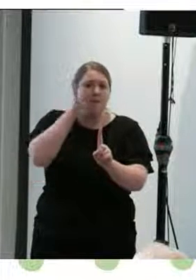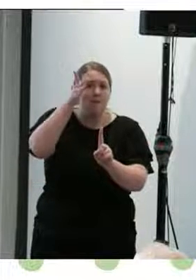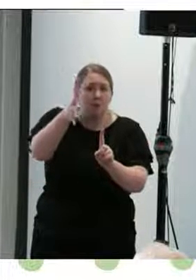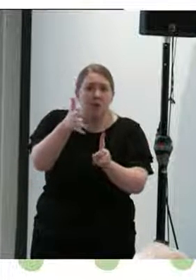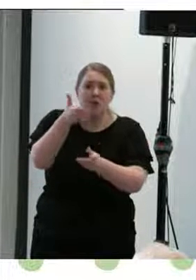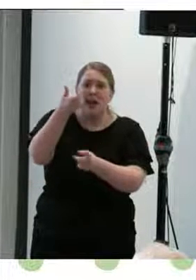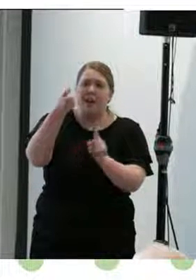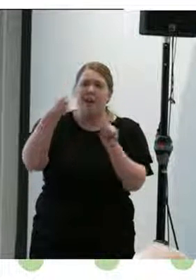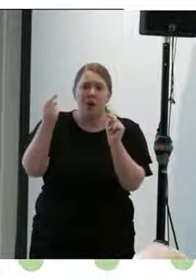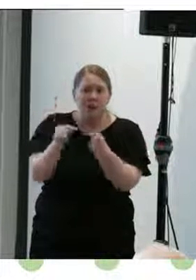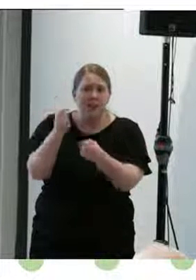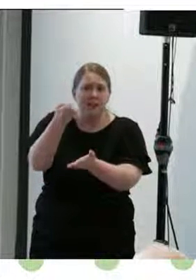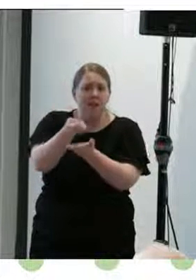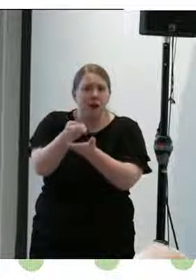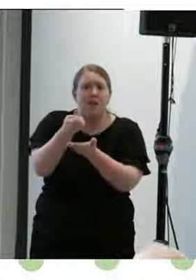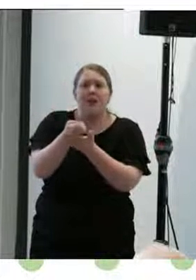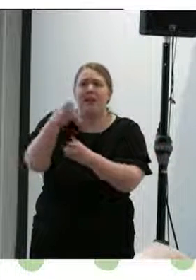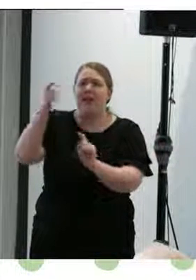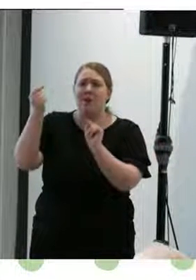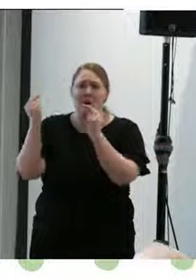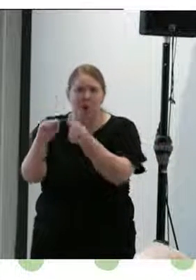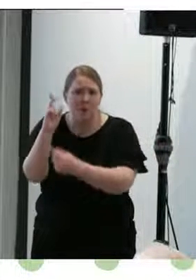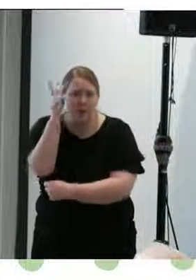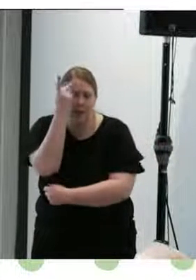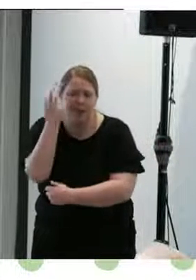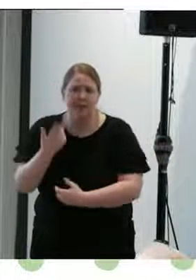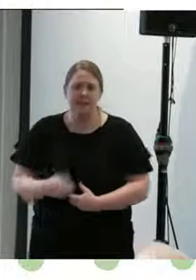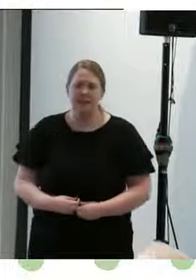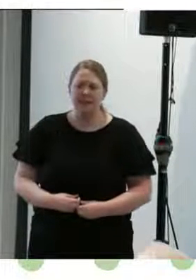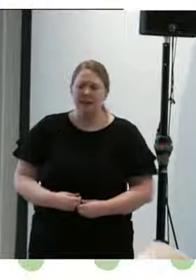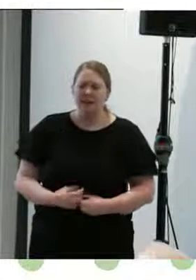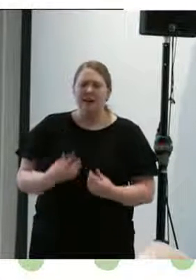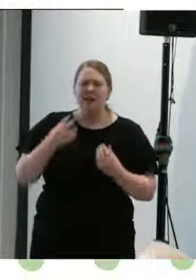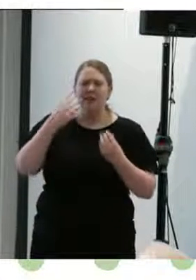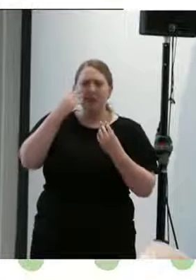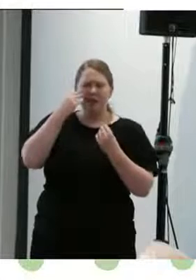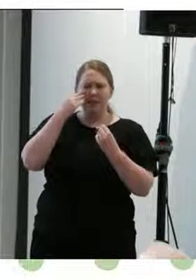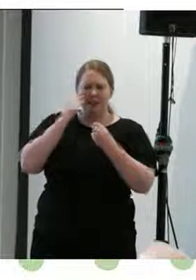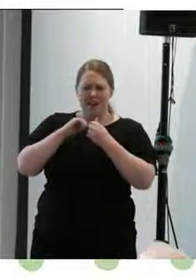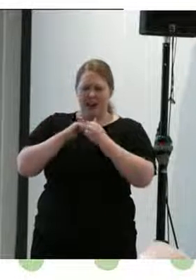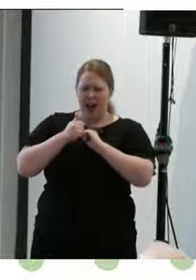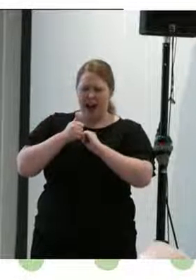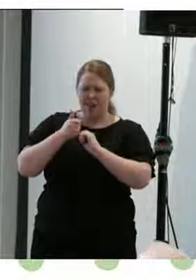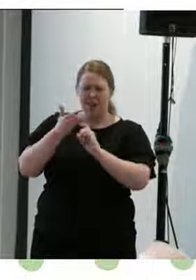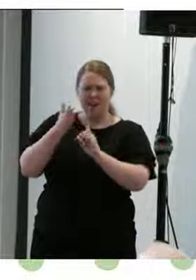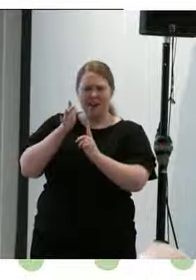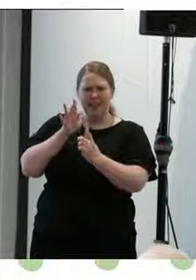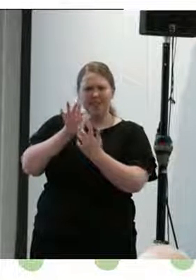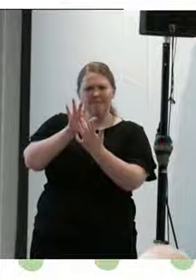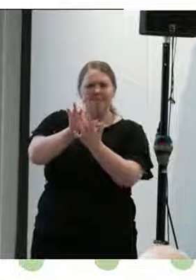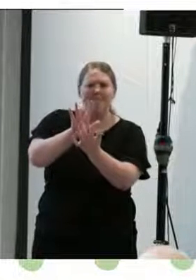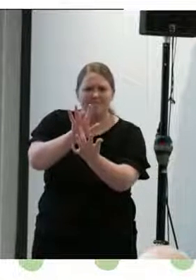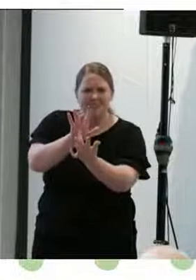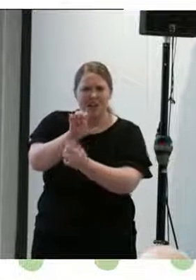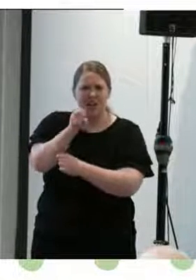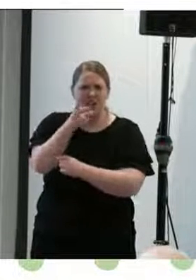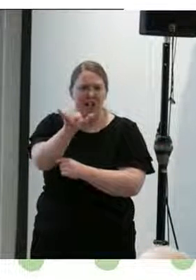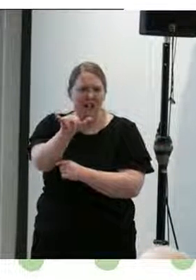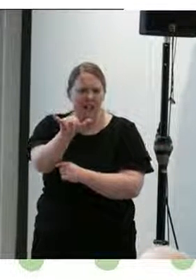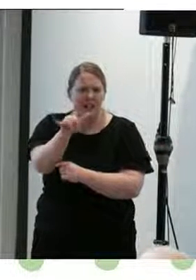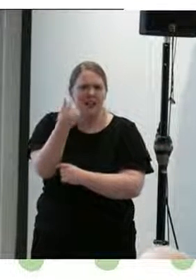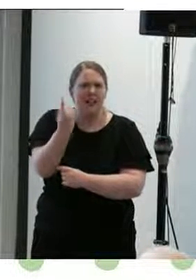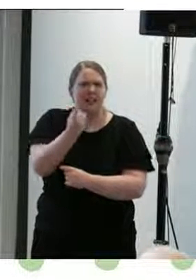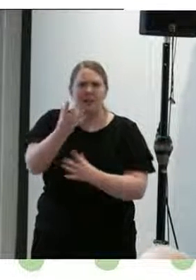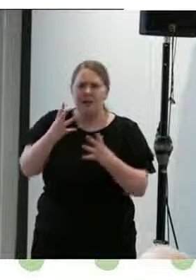democracy. And one thing to think about, as we go into Q&A is how do you reach someone like Shelley, who has embraced distrust as a way